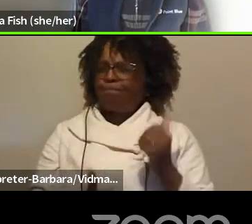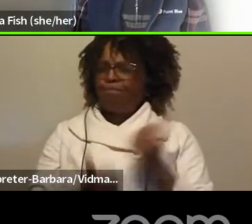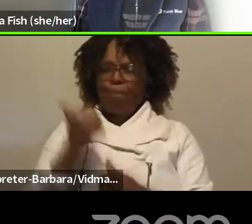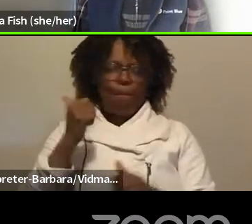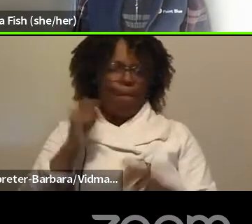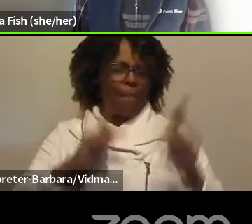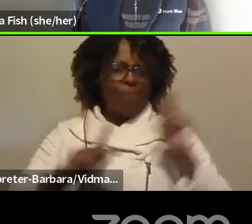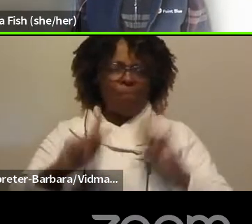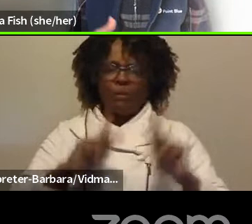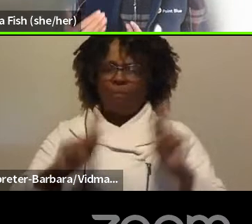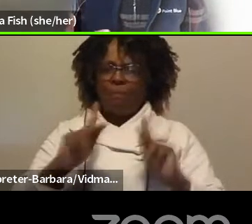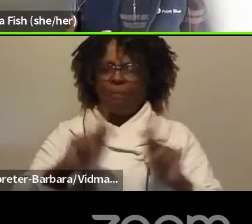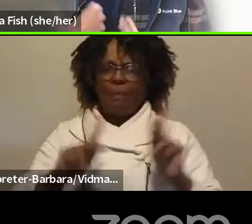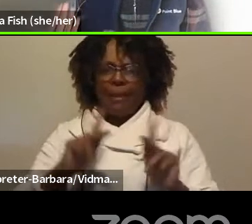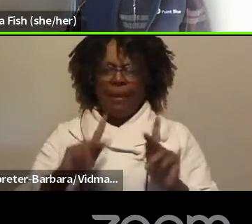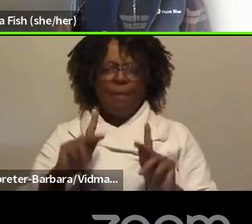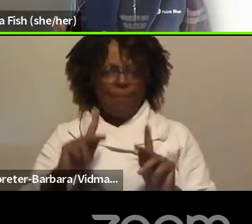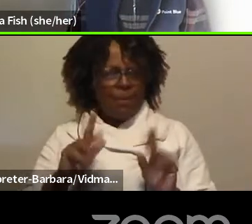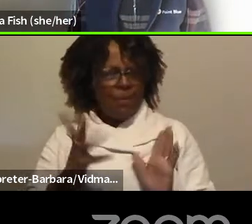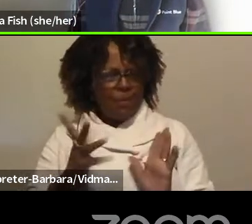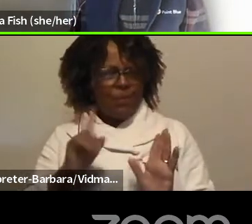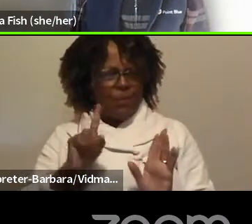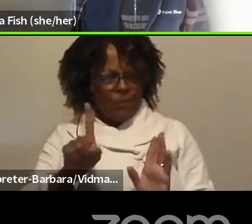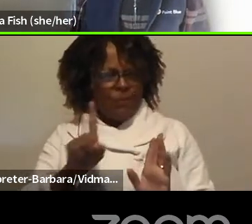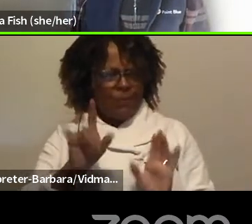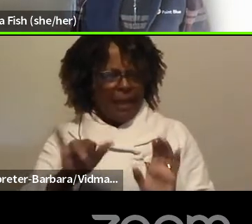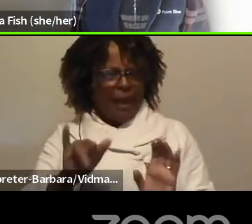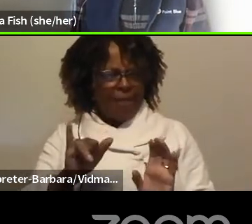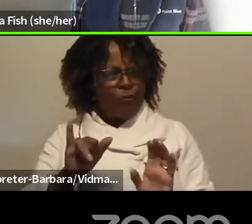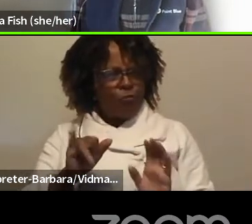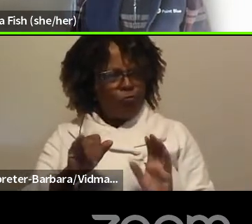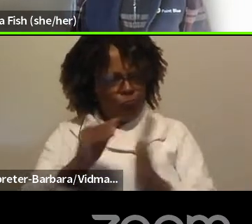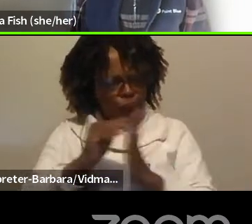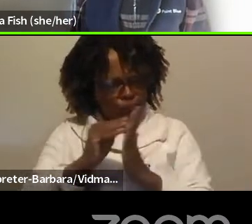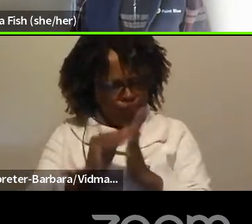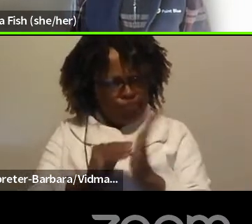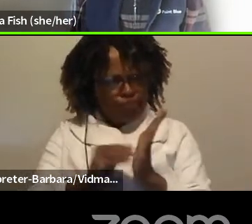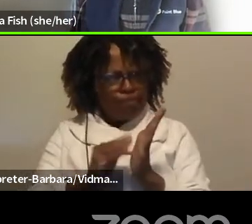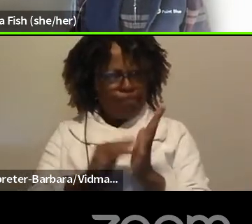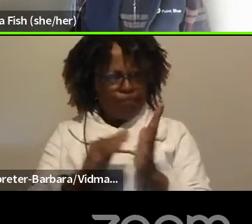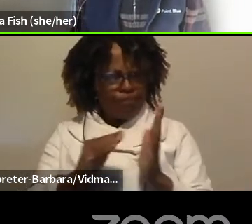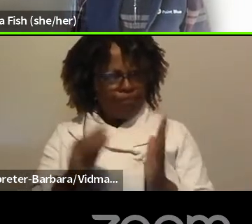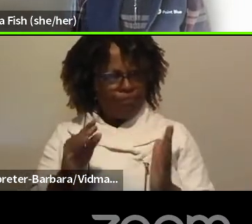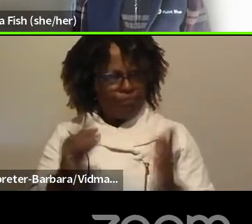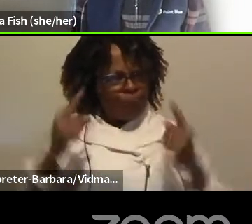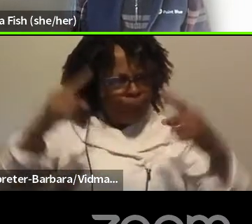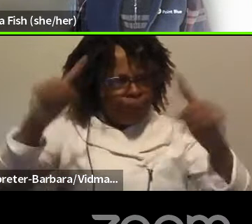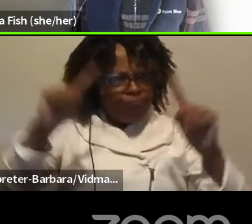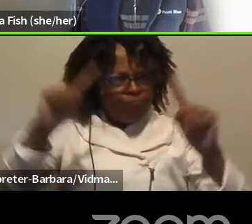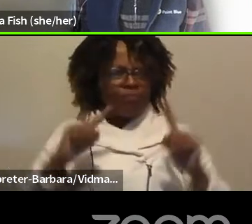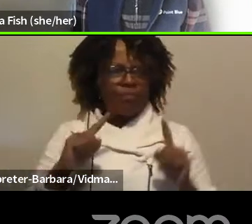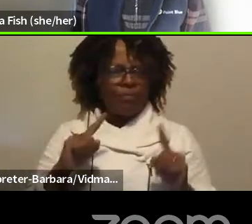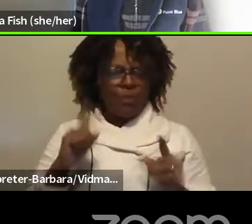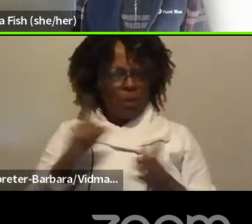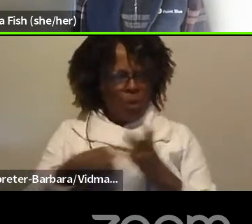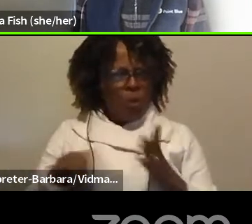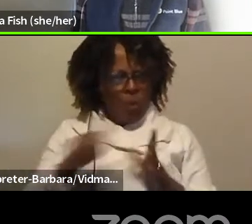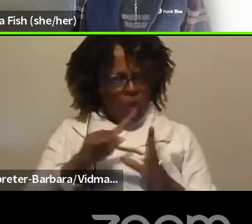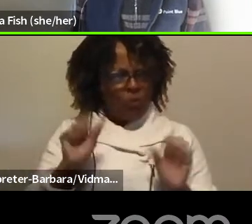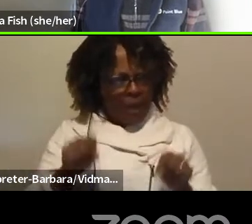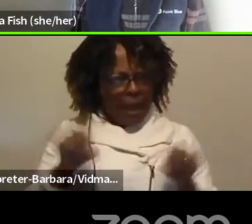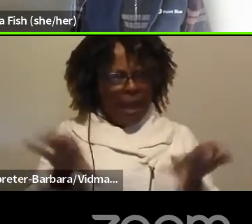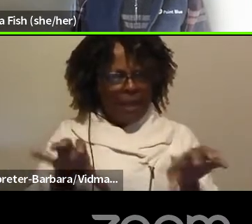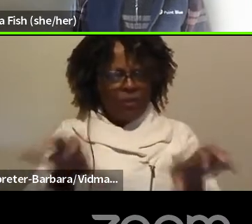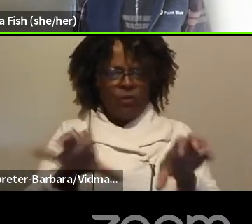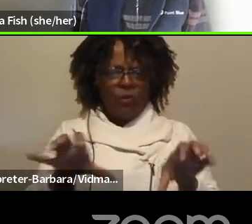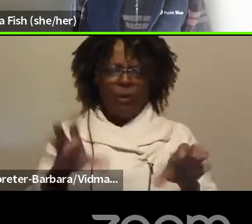do and accomplish. And so again, by talking with other people, they can remind you that no, you're worth it, you got it. You just have to like